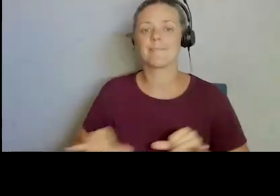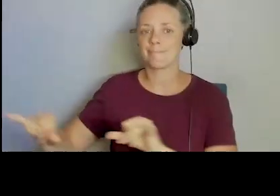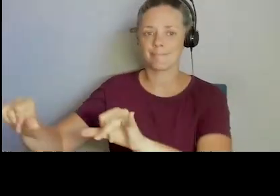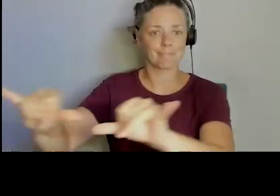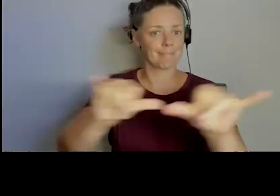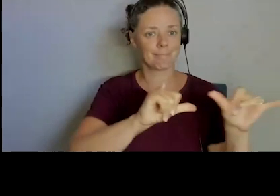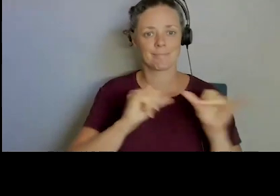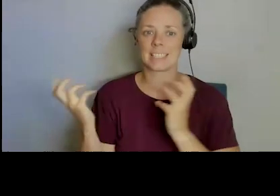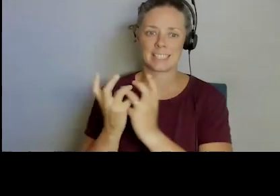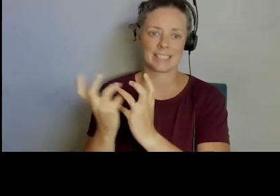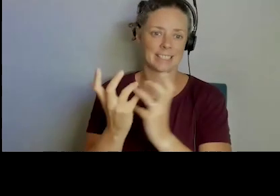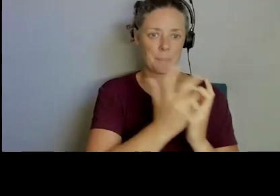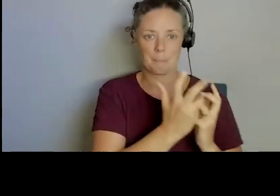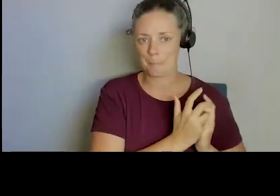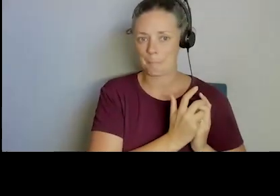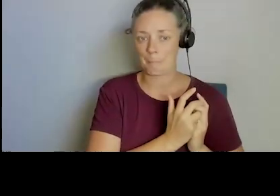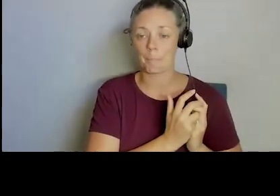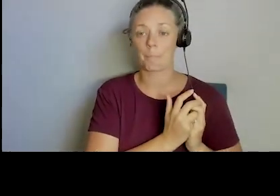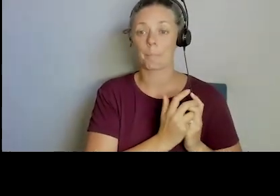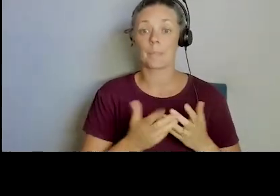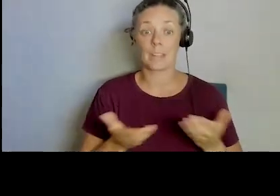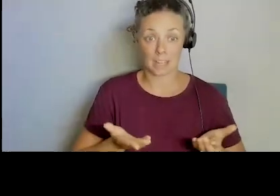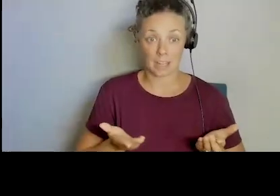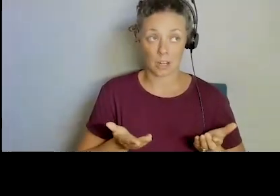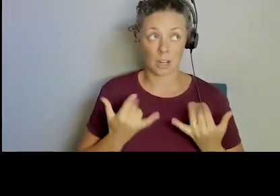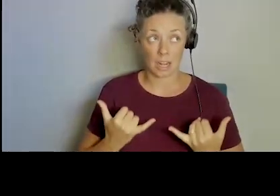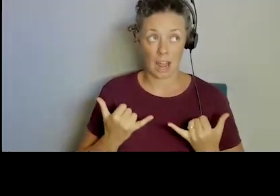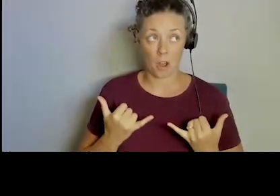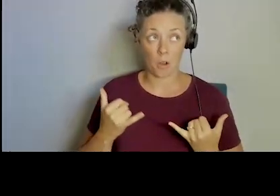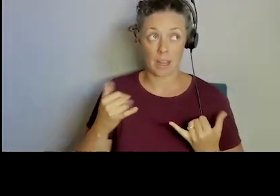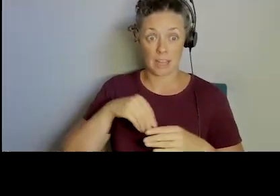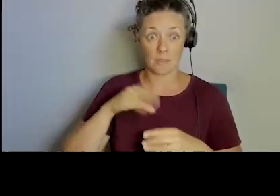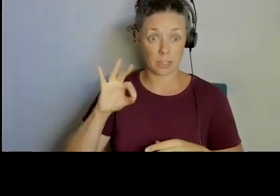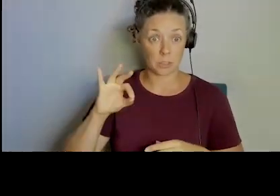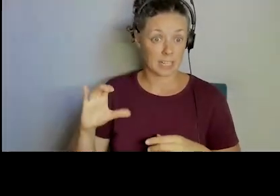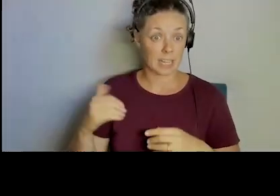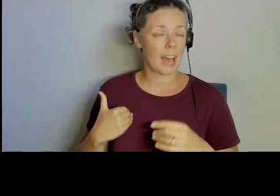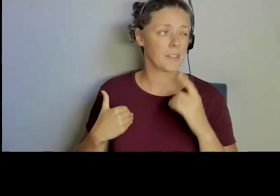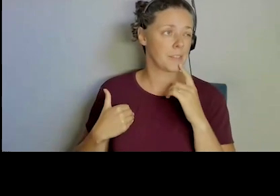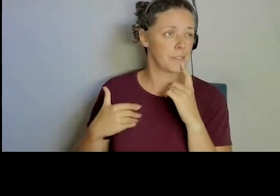students, right? Currently at Fresno City, we have about